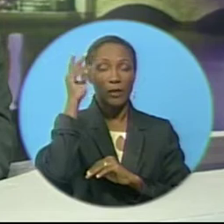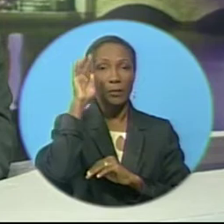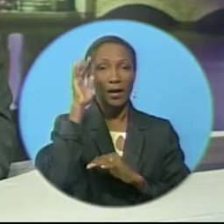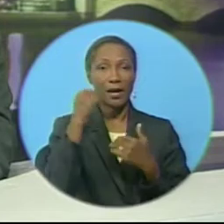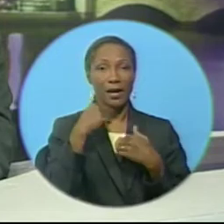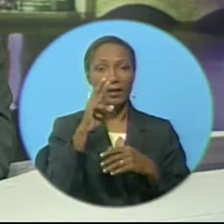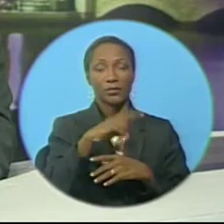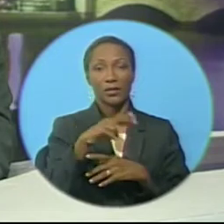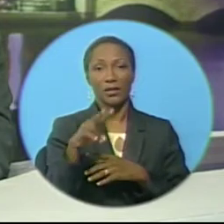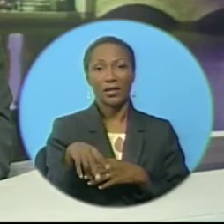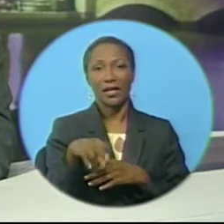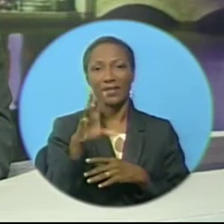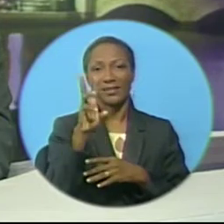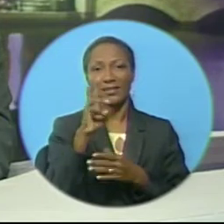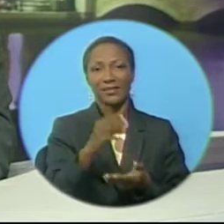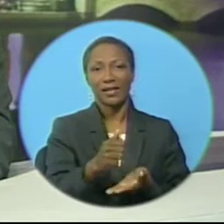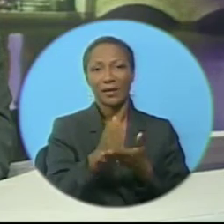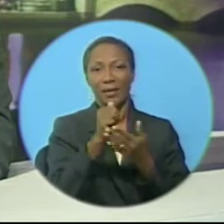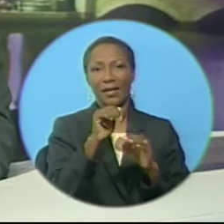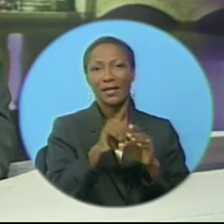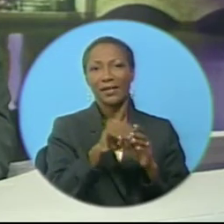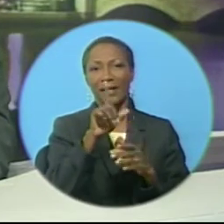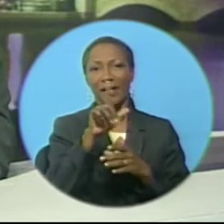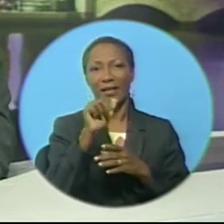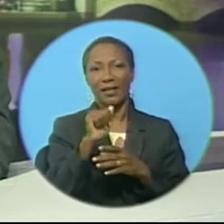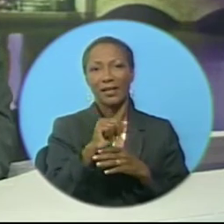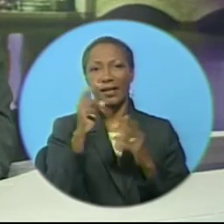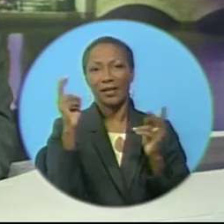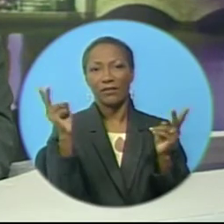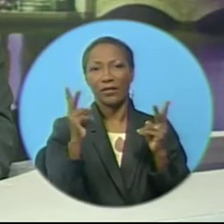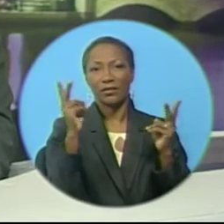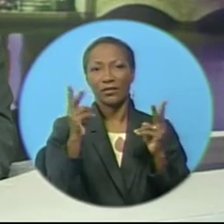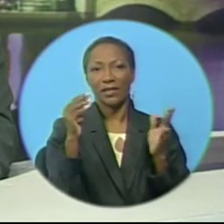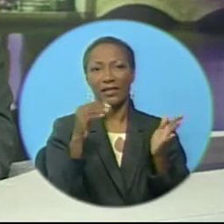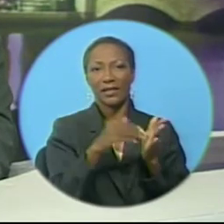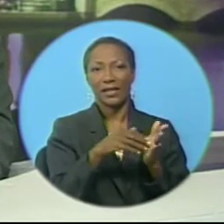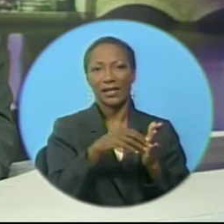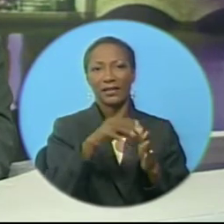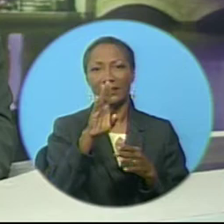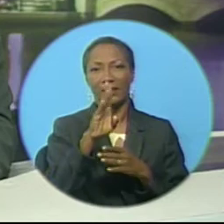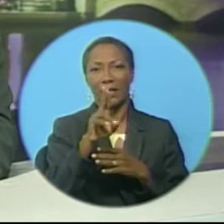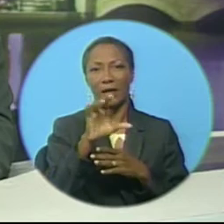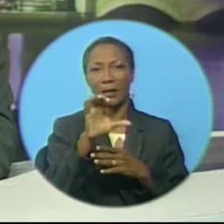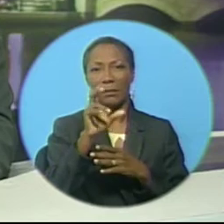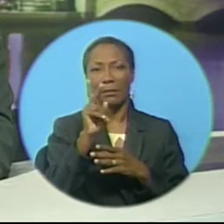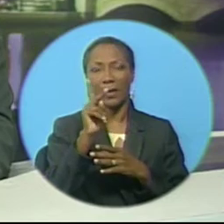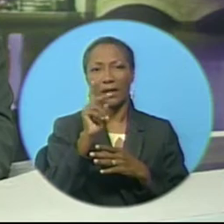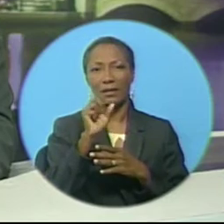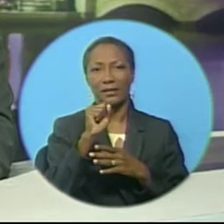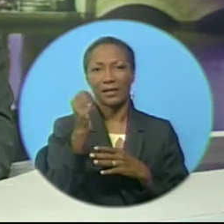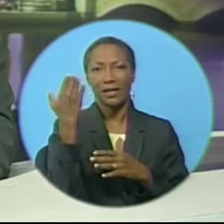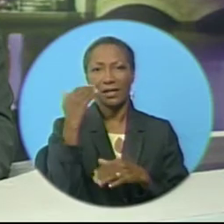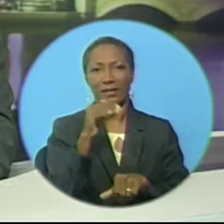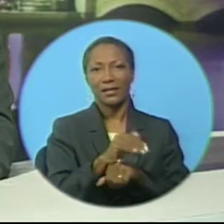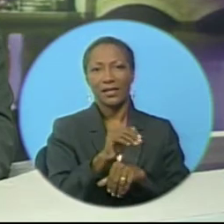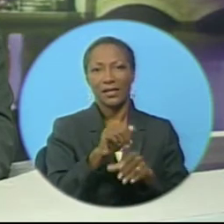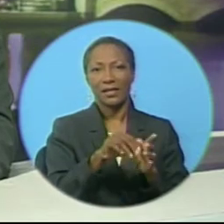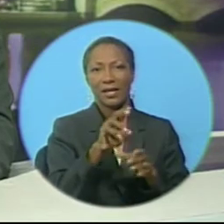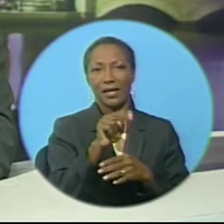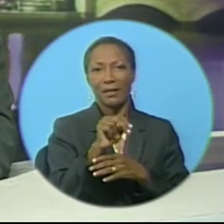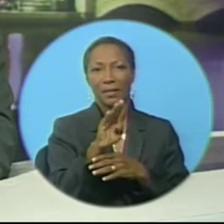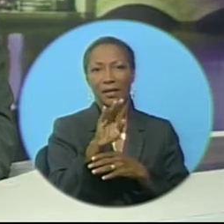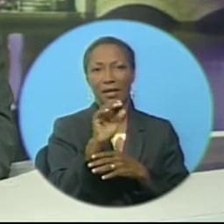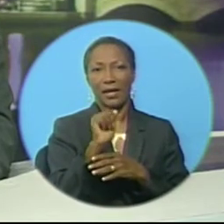6 assists during the Los Angeles Lakers' victory over the Milwaukee Bucks. It came last night in the NBA. It was Milwaukee's first game